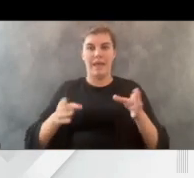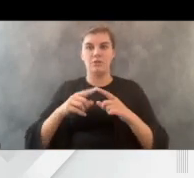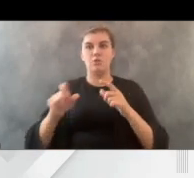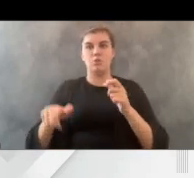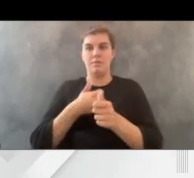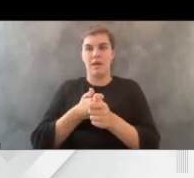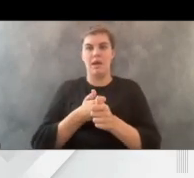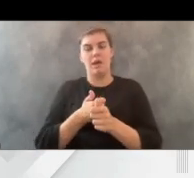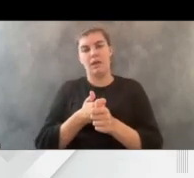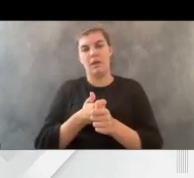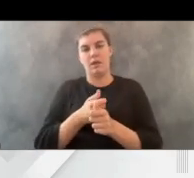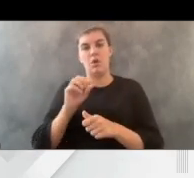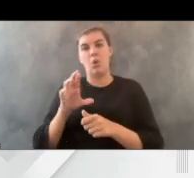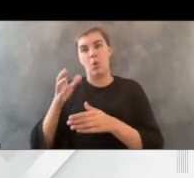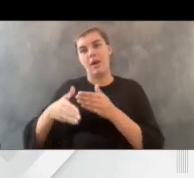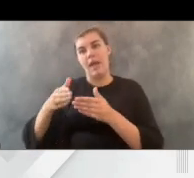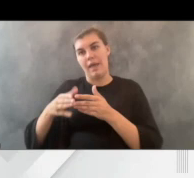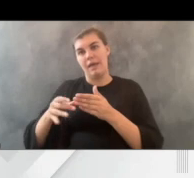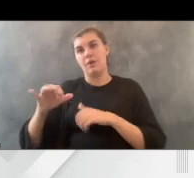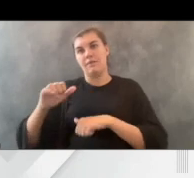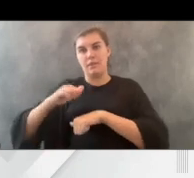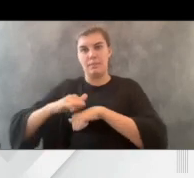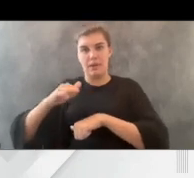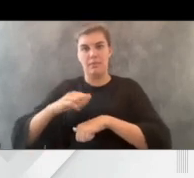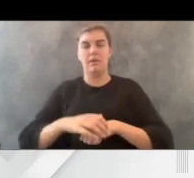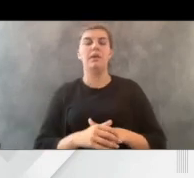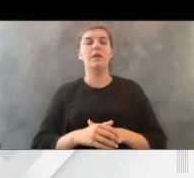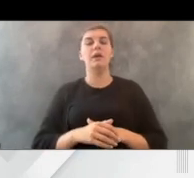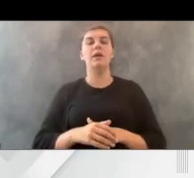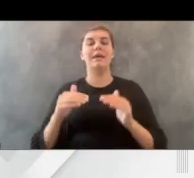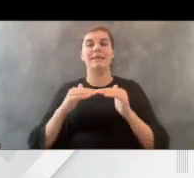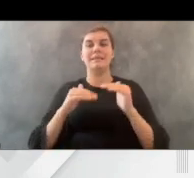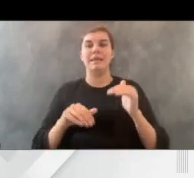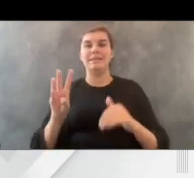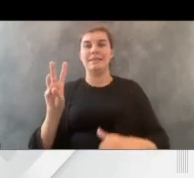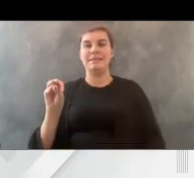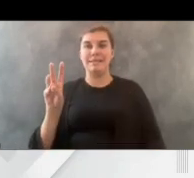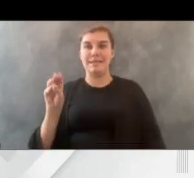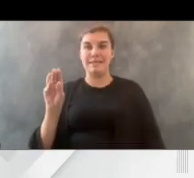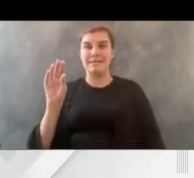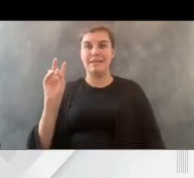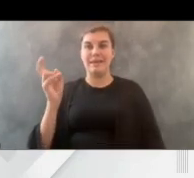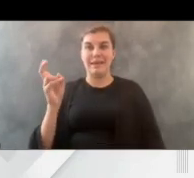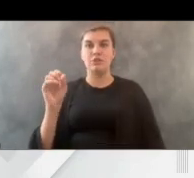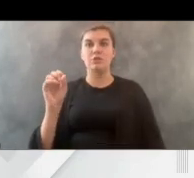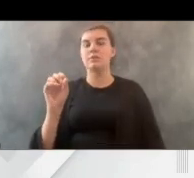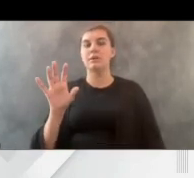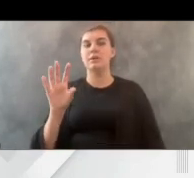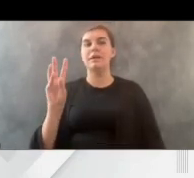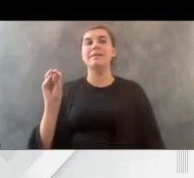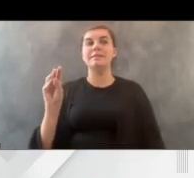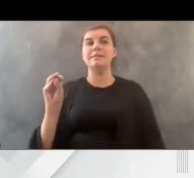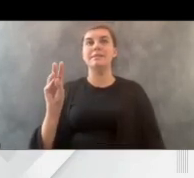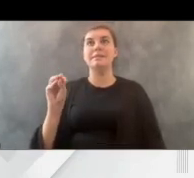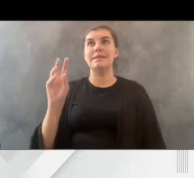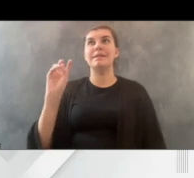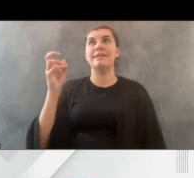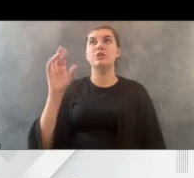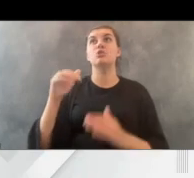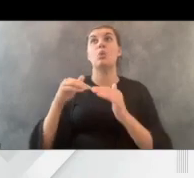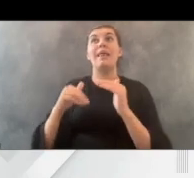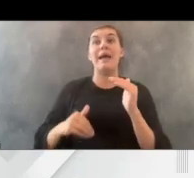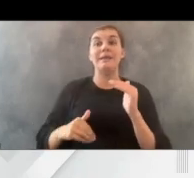transitions, the change of grade must comply with either options A, which I'll talk about on this slide, or option